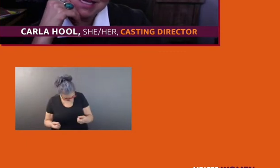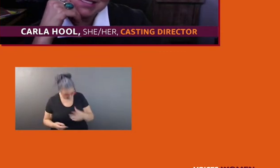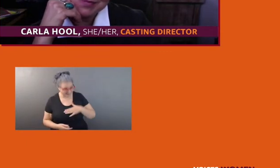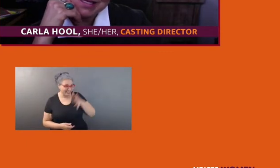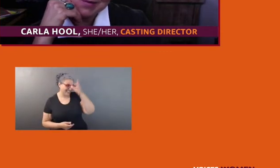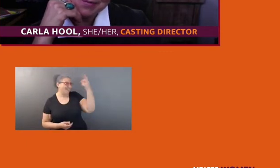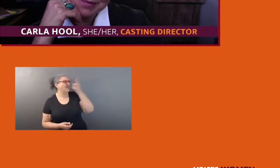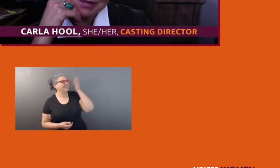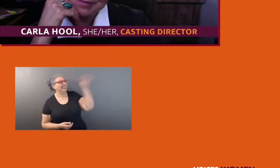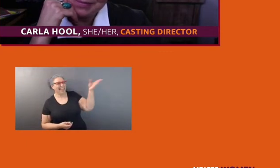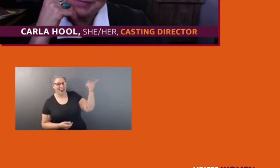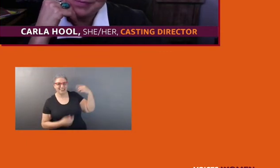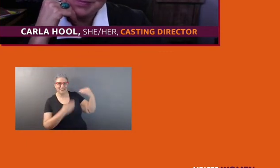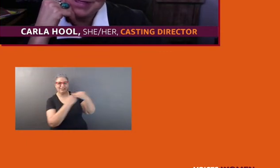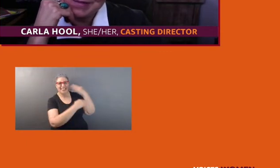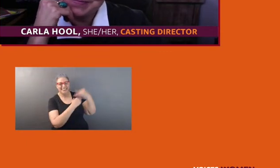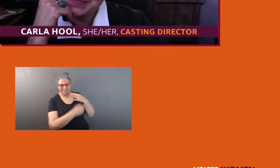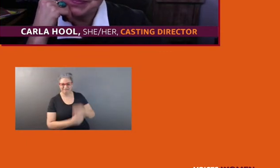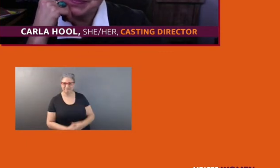to advise me.